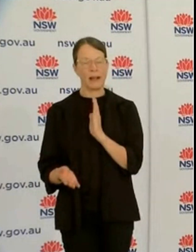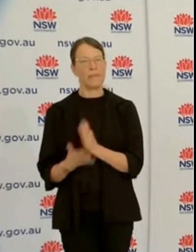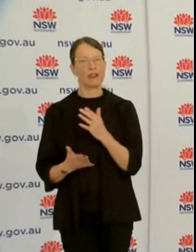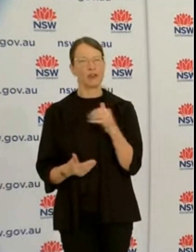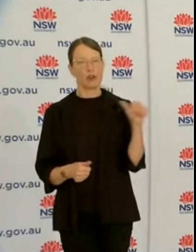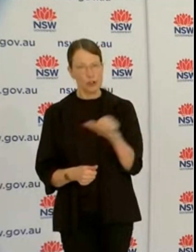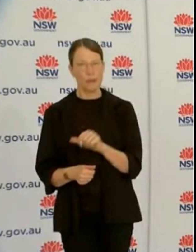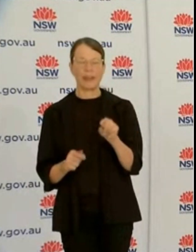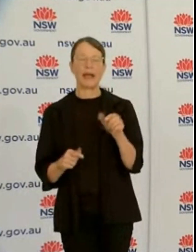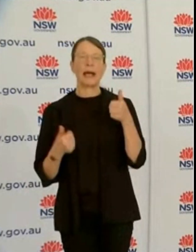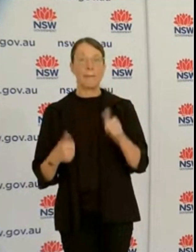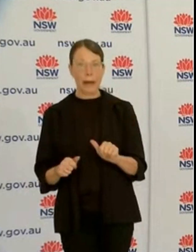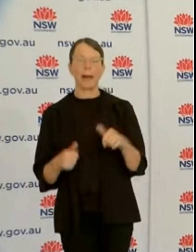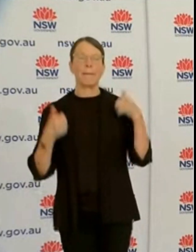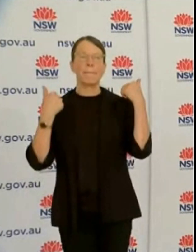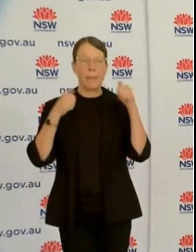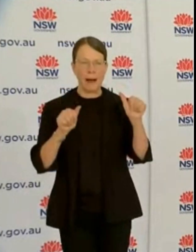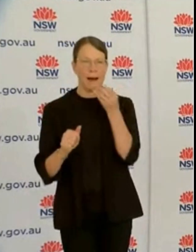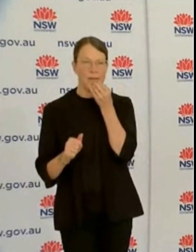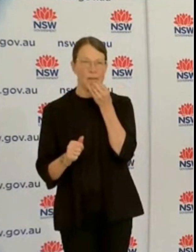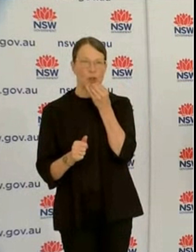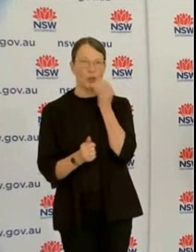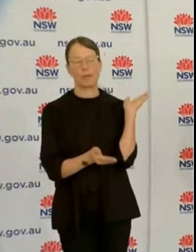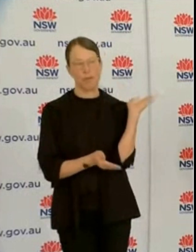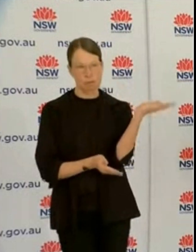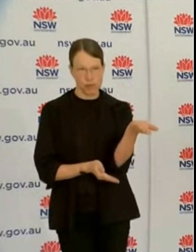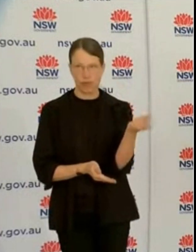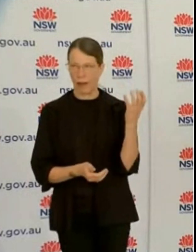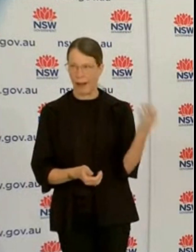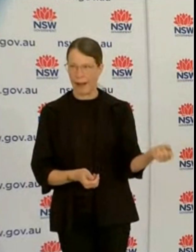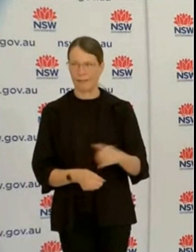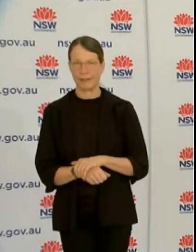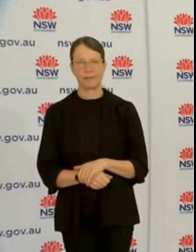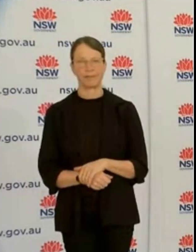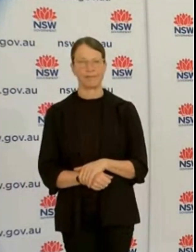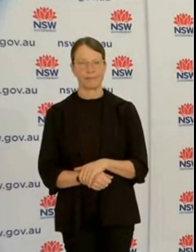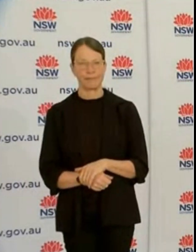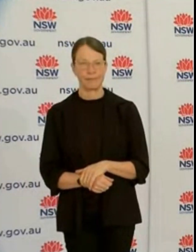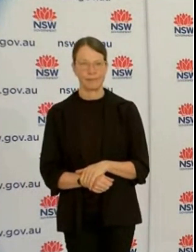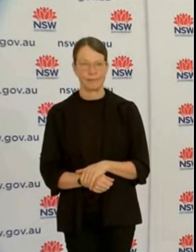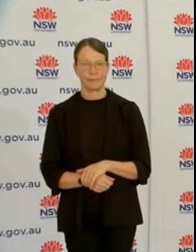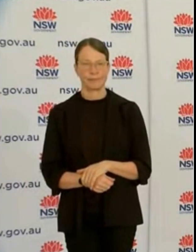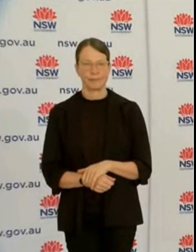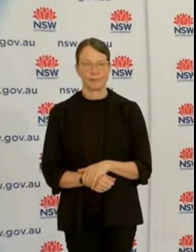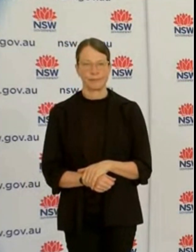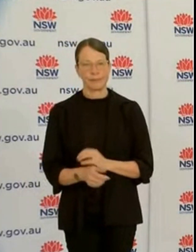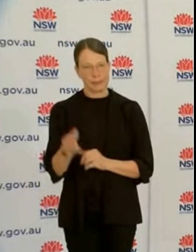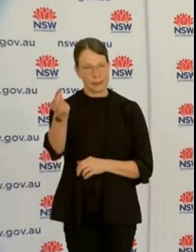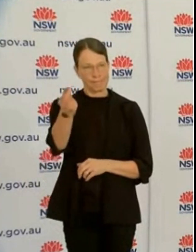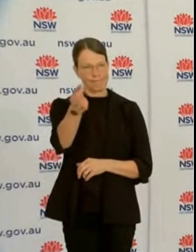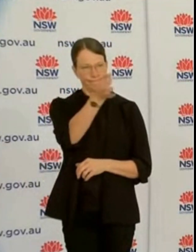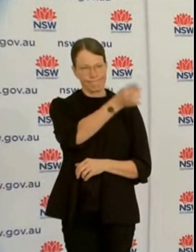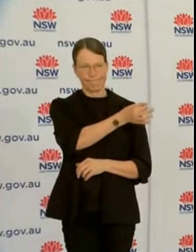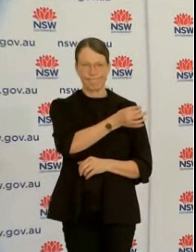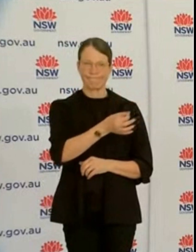did reach the destination. Well, do you have an idea of how transmission is occurring on the Central Coast? It's a fairly large